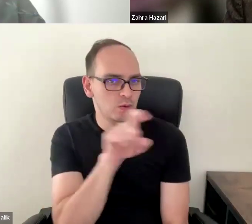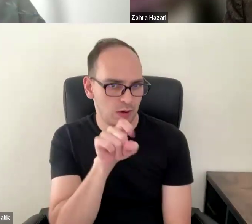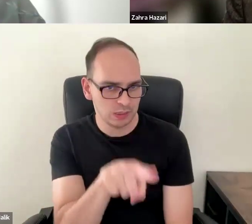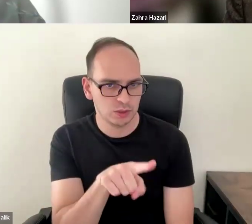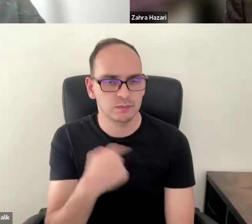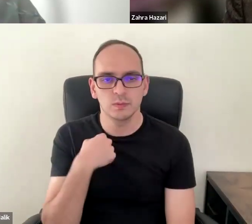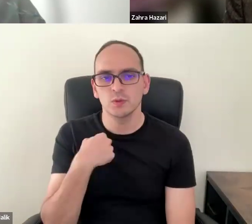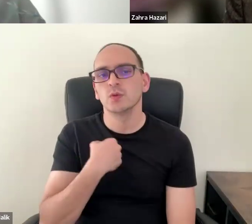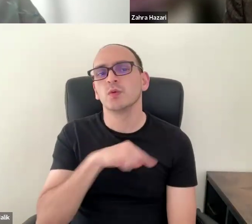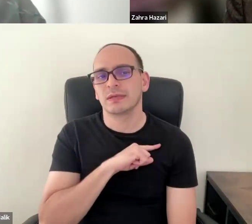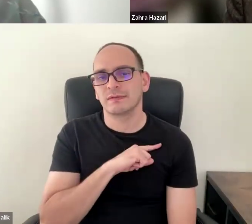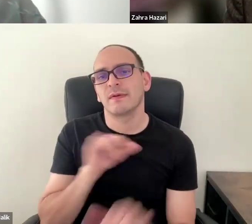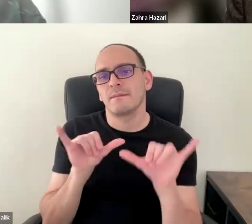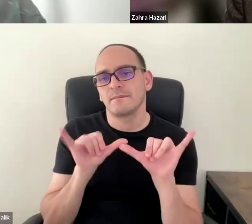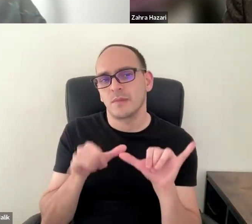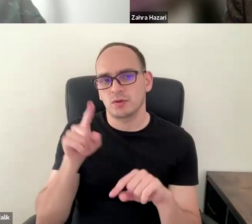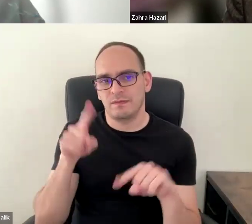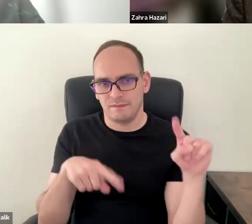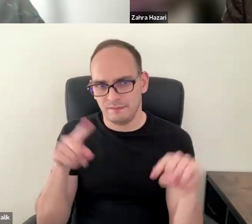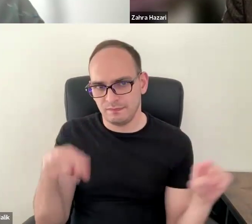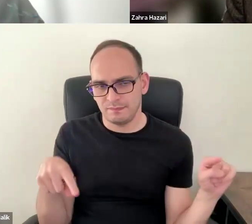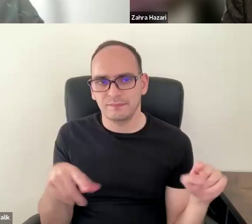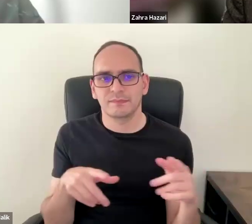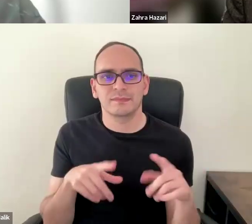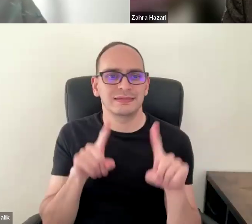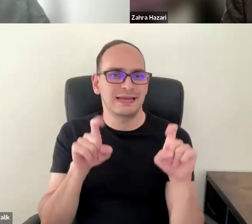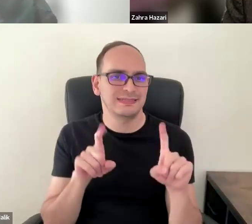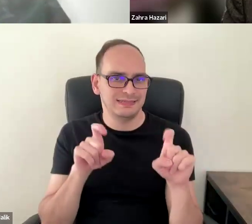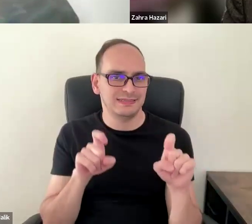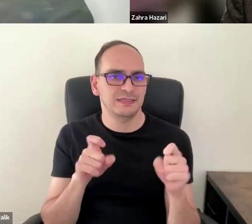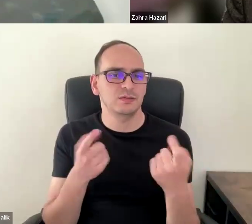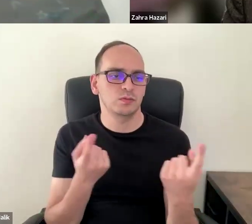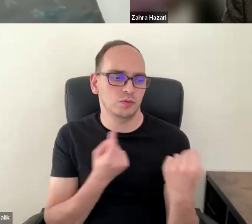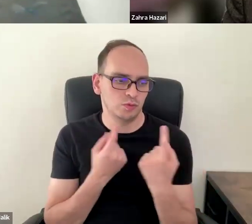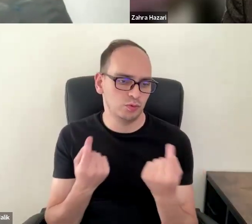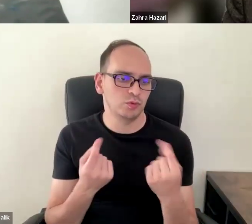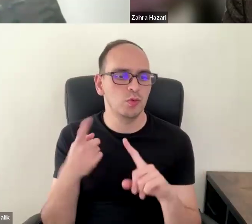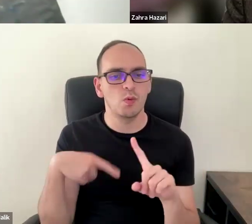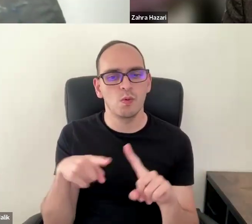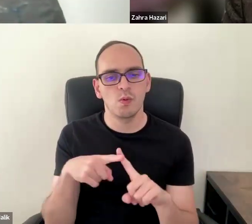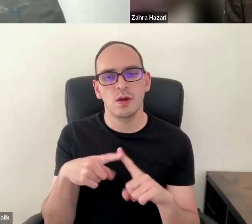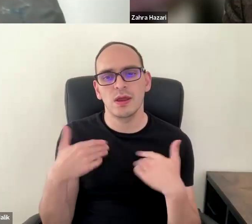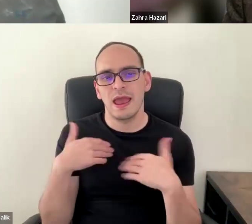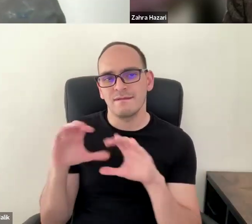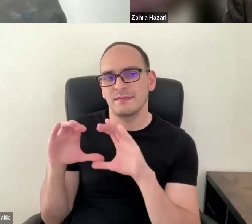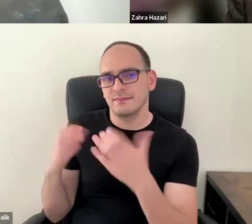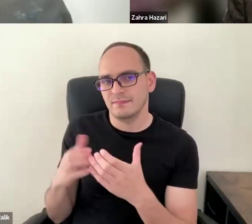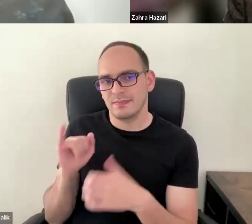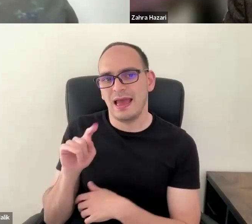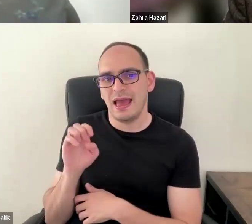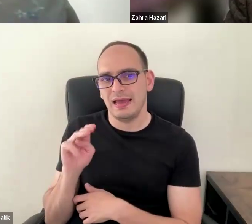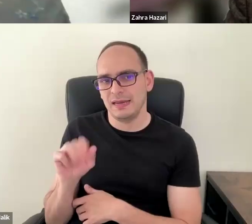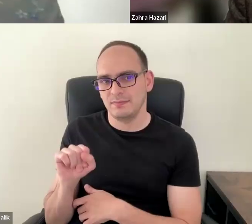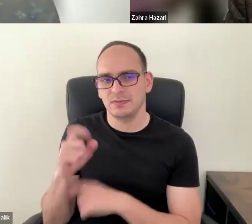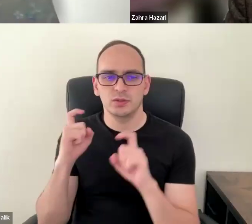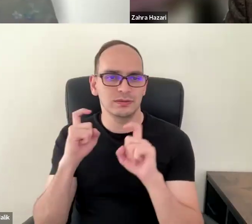have done measurement and variance testing. So what we did is when you have a set of items that you're giving